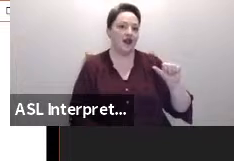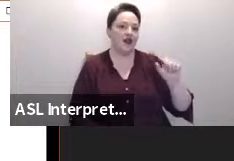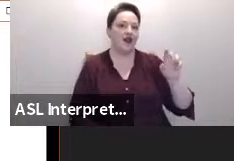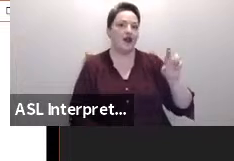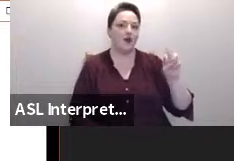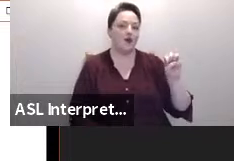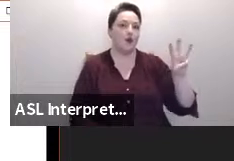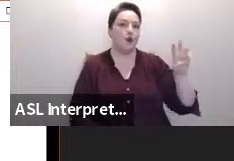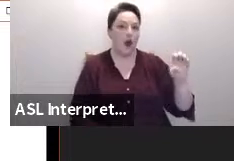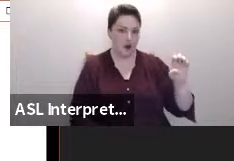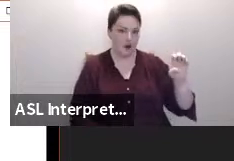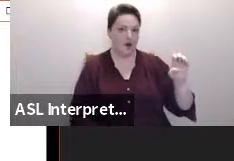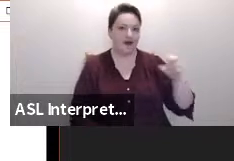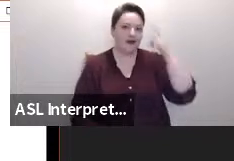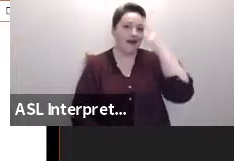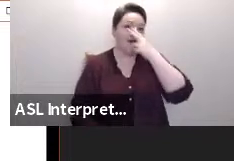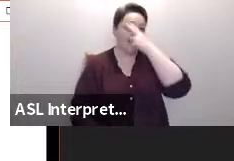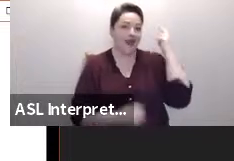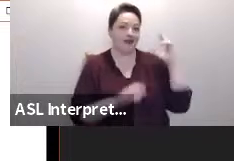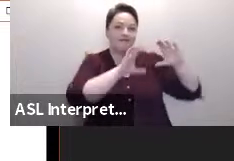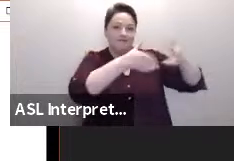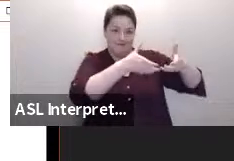Portland.